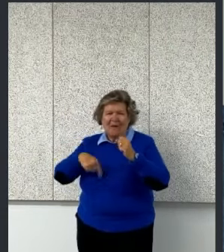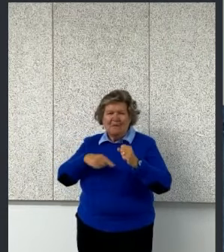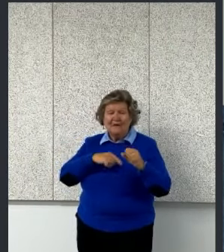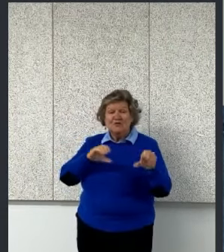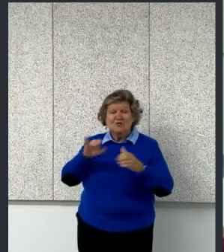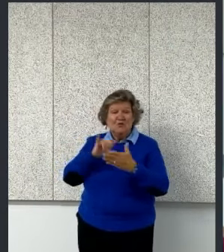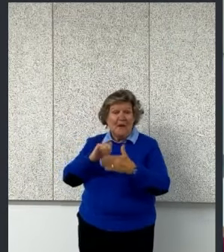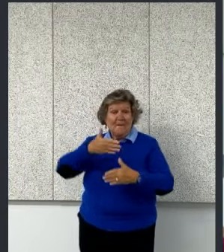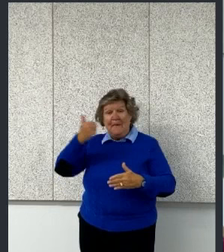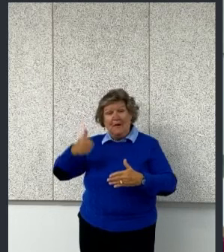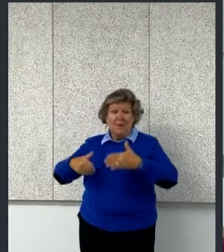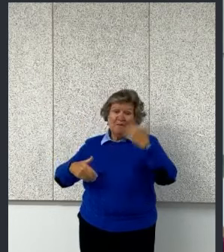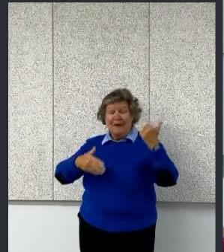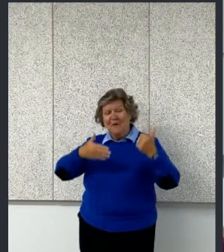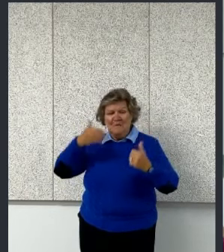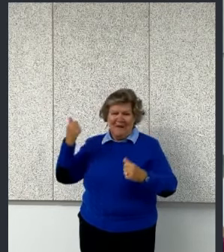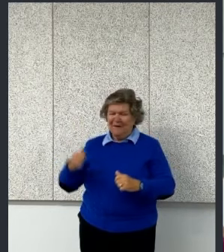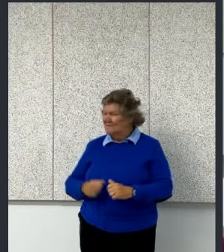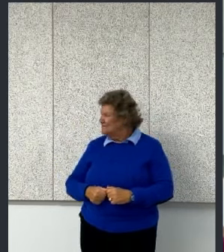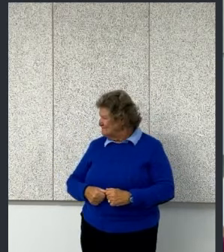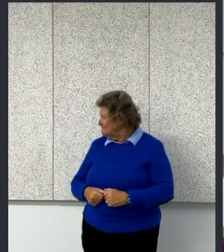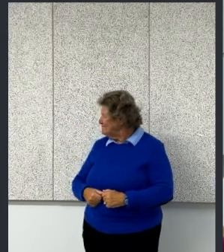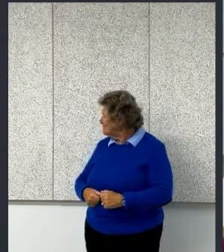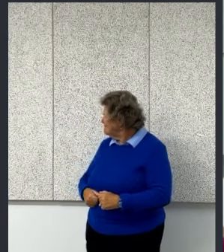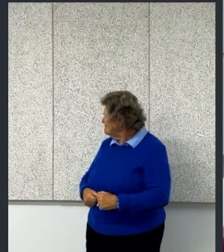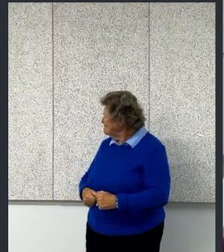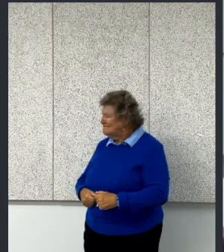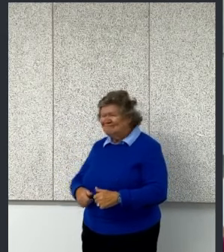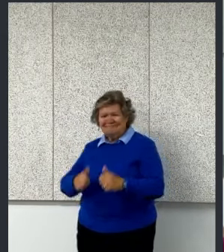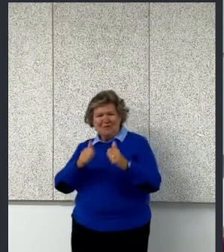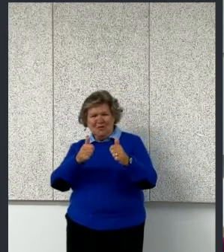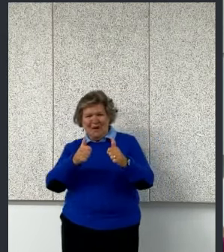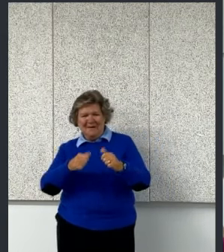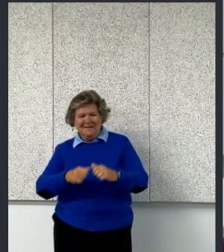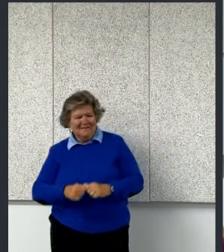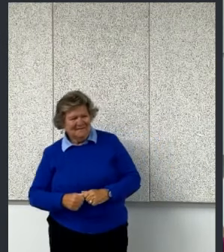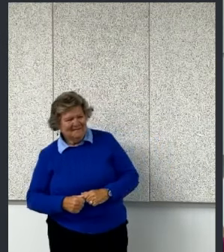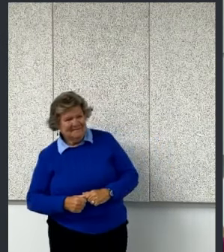better. Absolutely, and just building on that was great. But